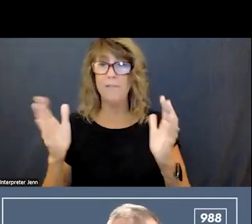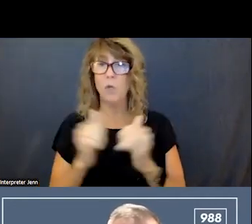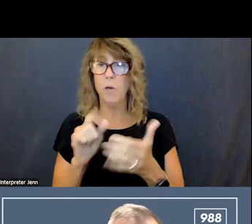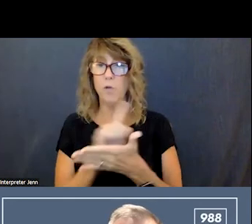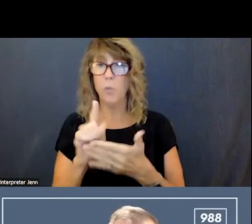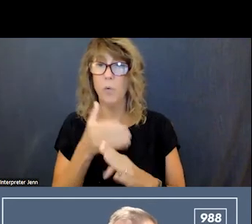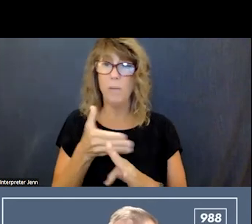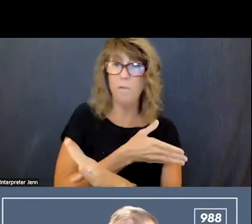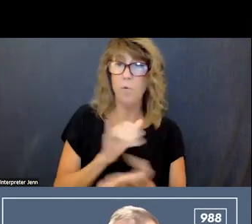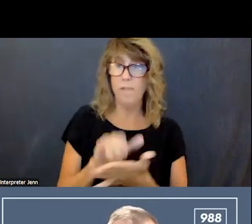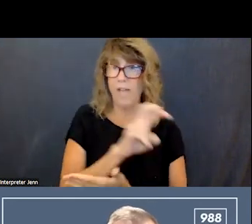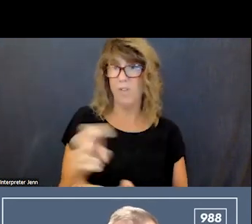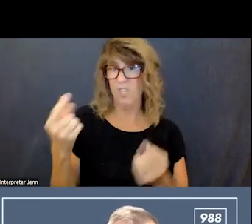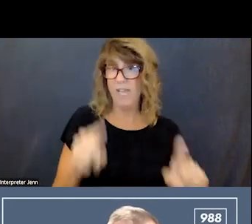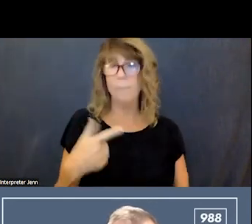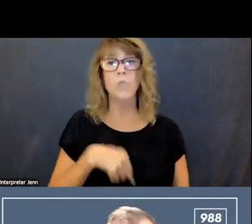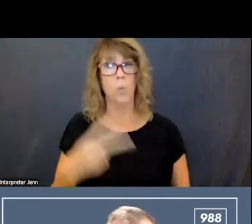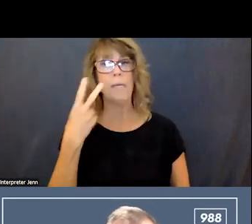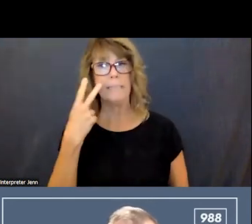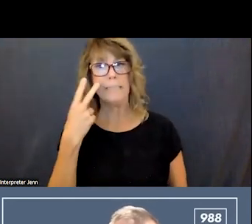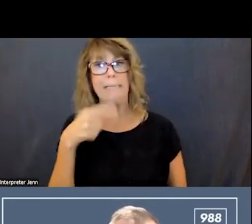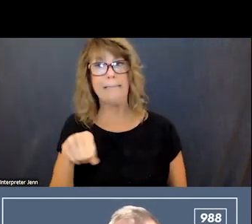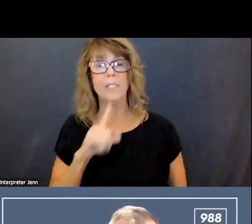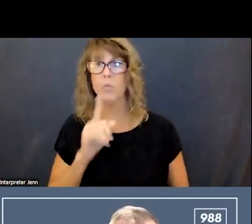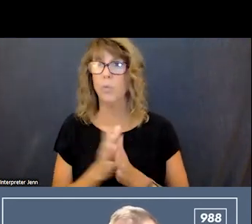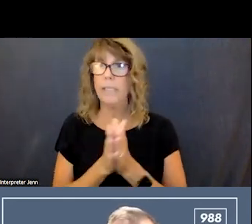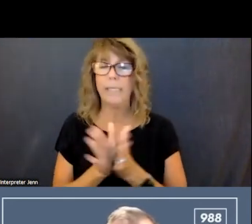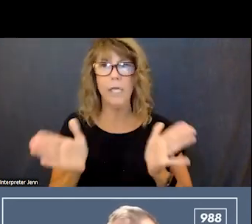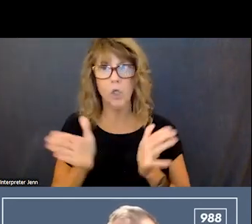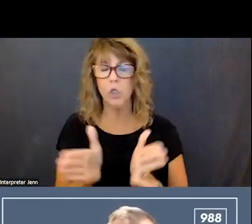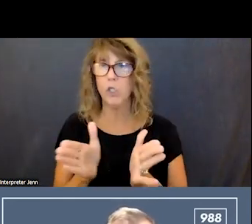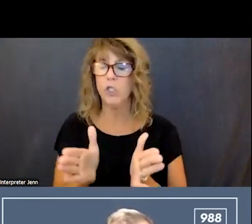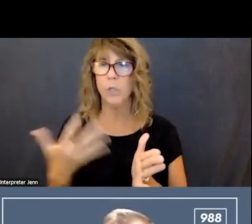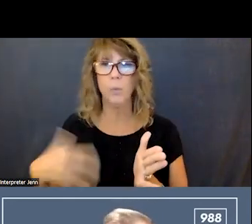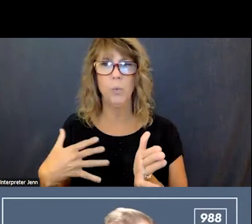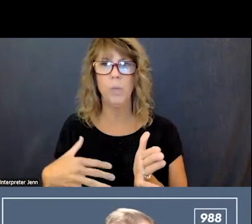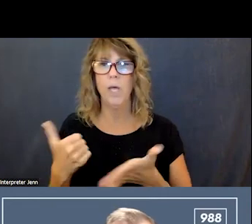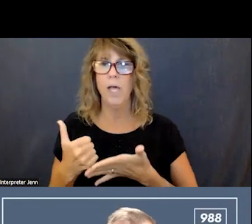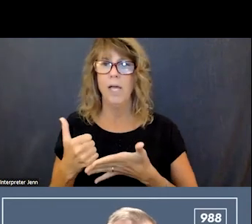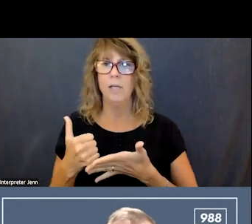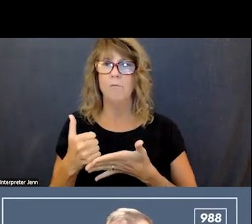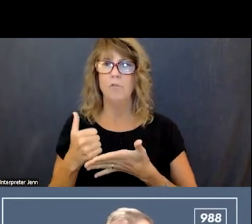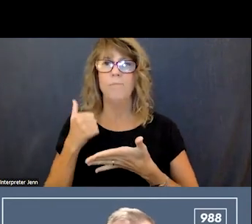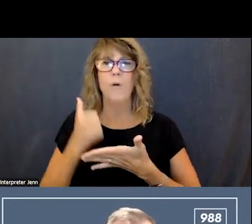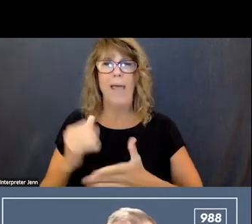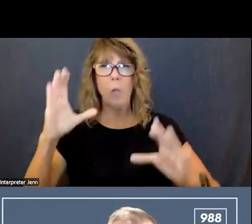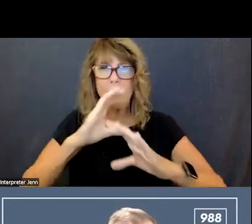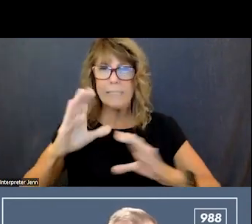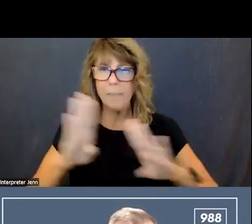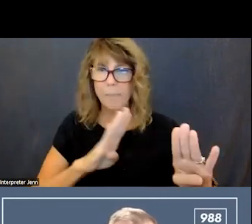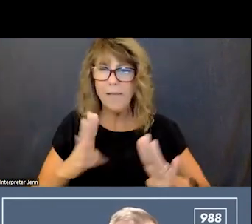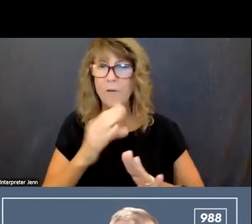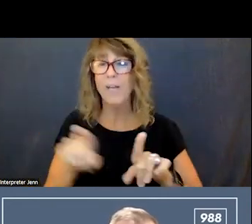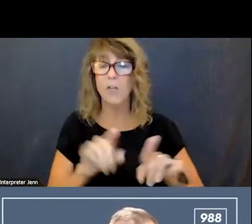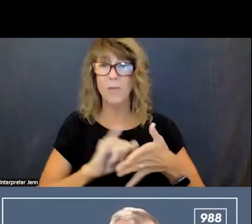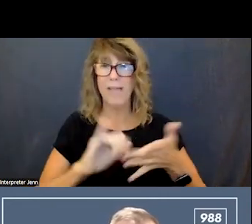transition. So we see all of this as very encouraging signs, both in terms of help-seeking behavior and the fact that the